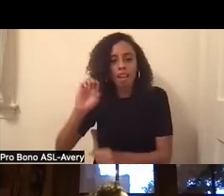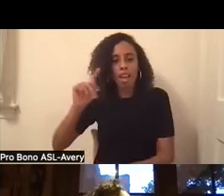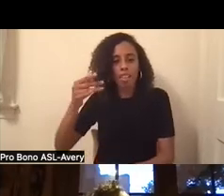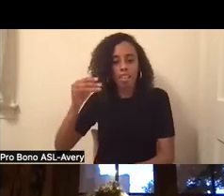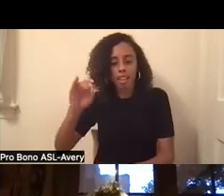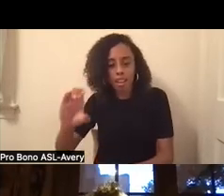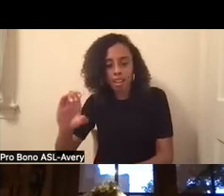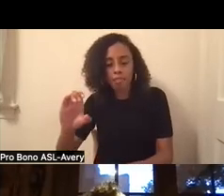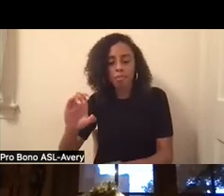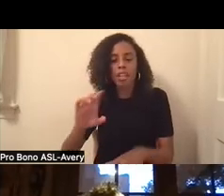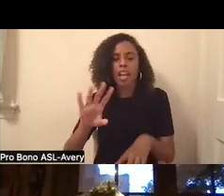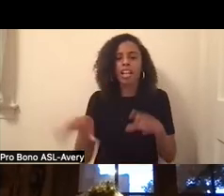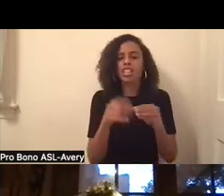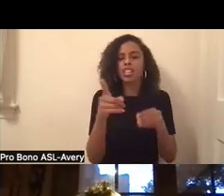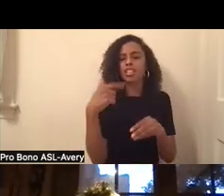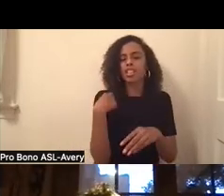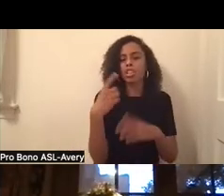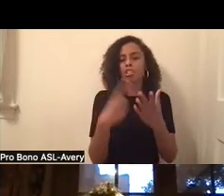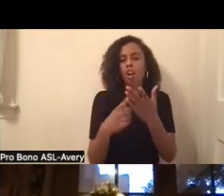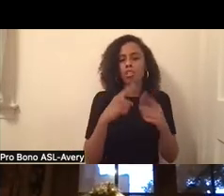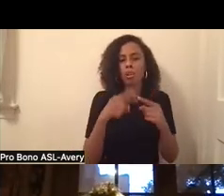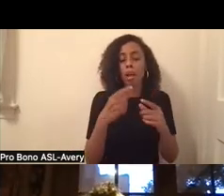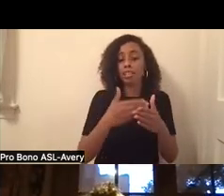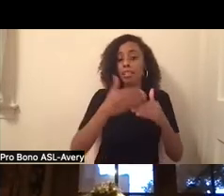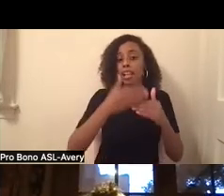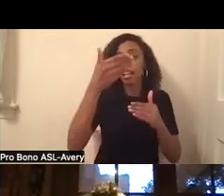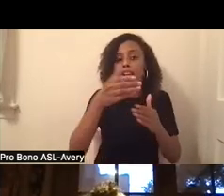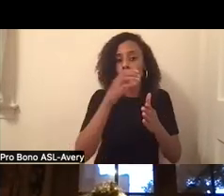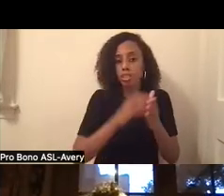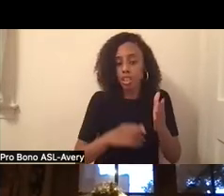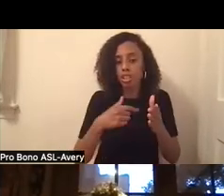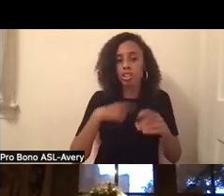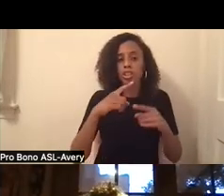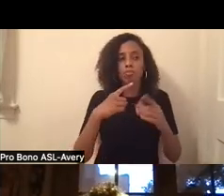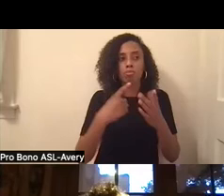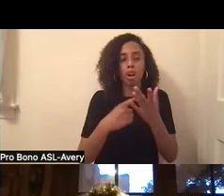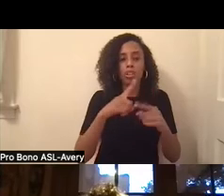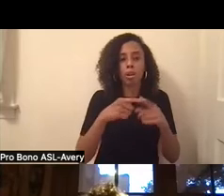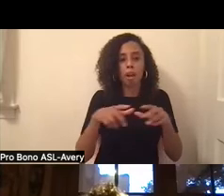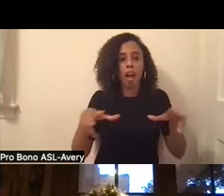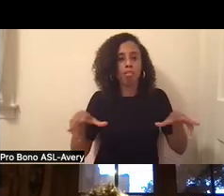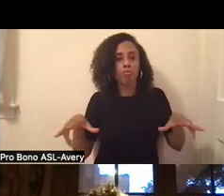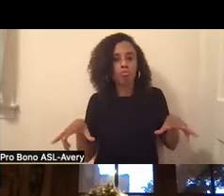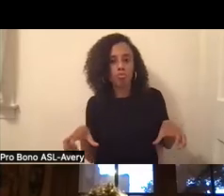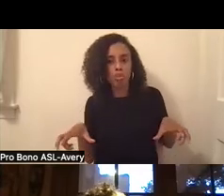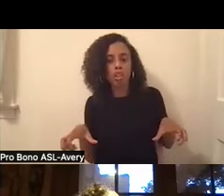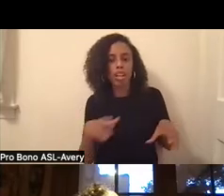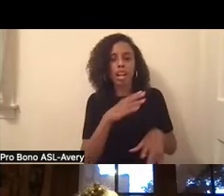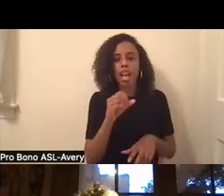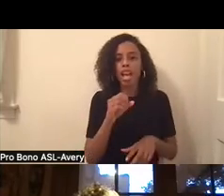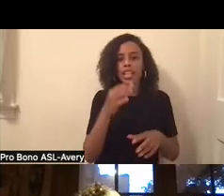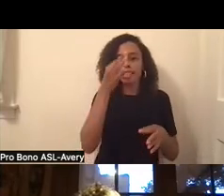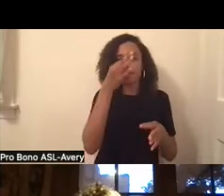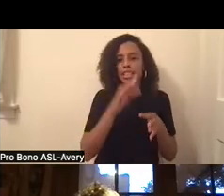also talks about the next chapter, talks about greed and simply love. That one kind of threw me. I was like, what do you